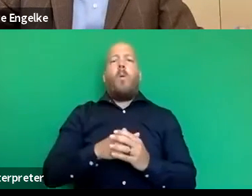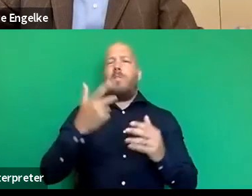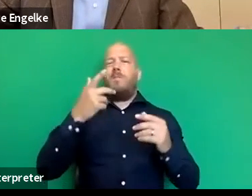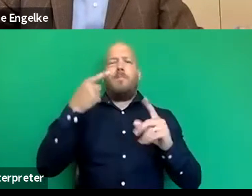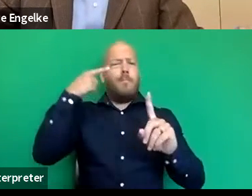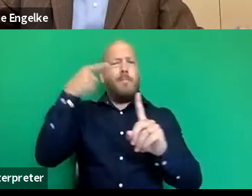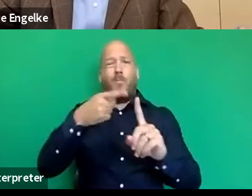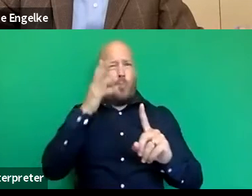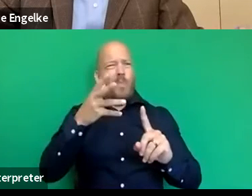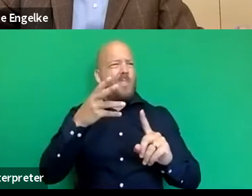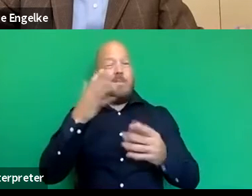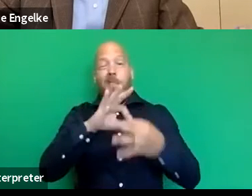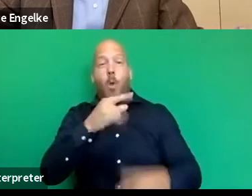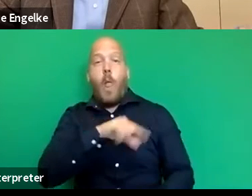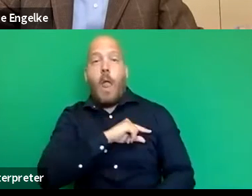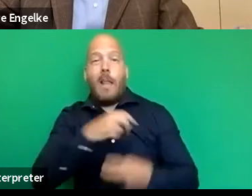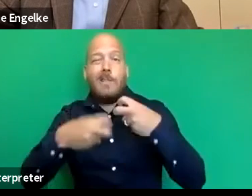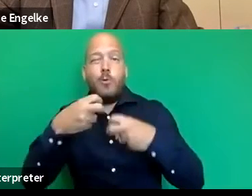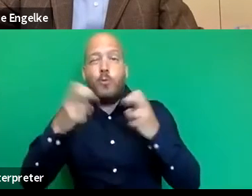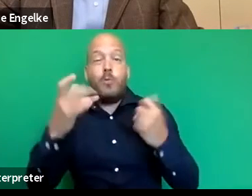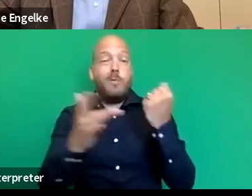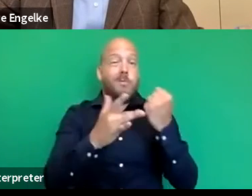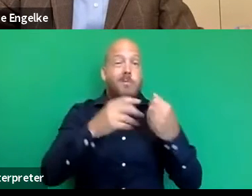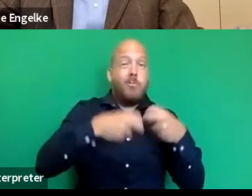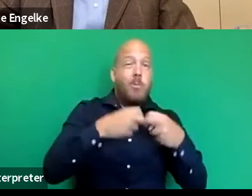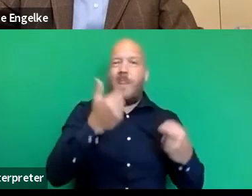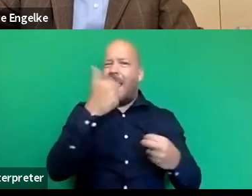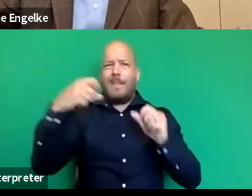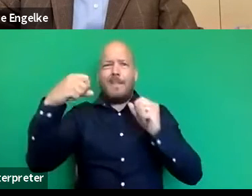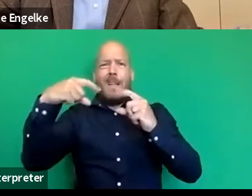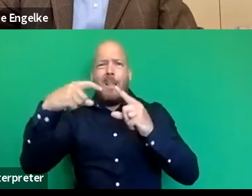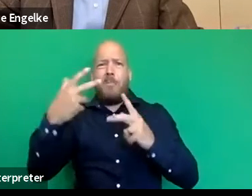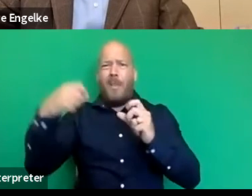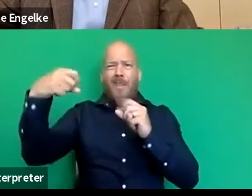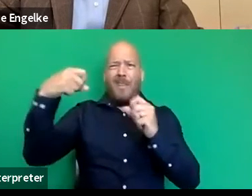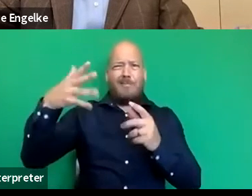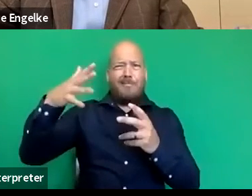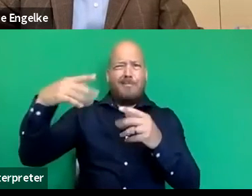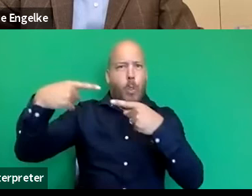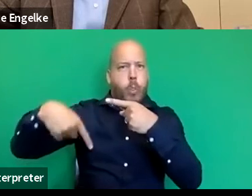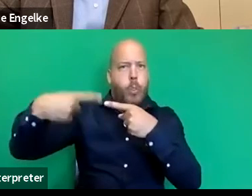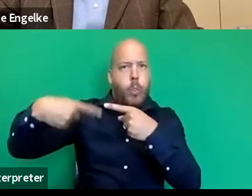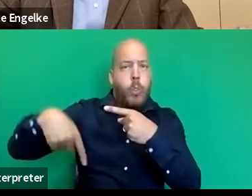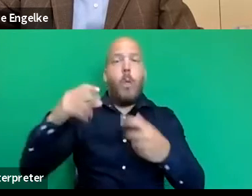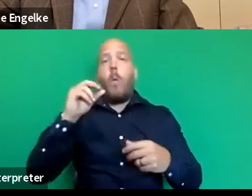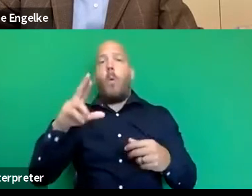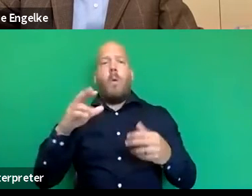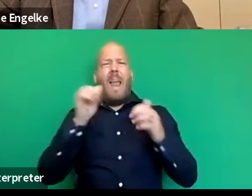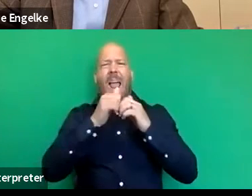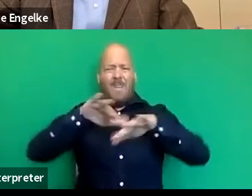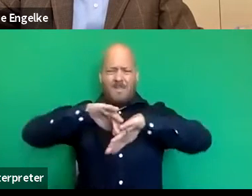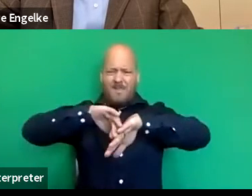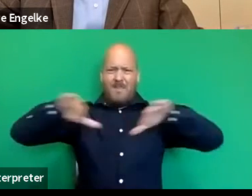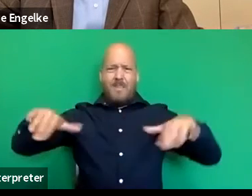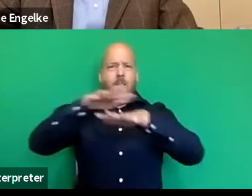signal of the call is harder to distinguish from the noise, yeah, for sure. A human can transcribe